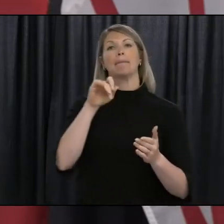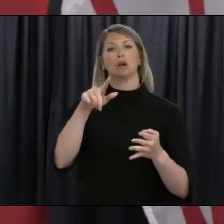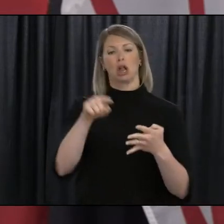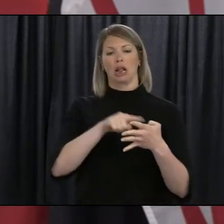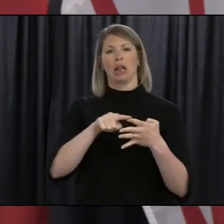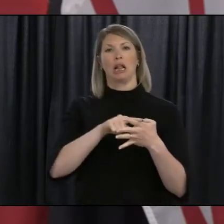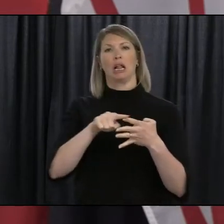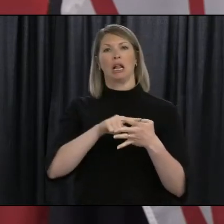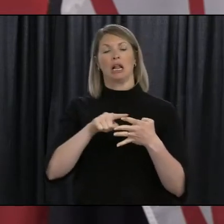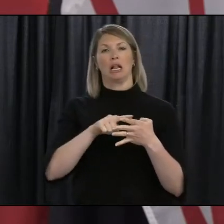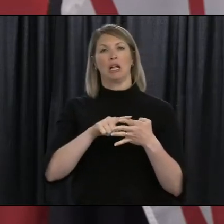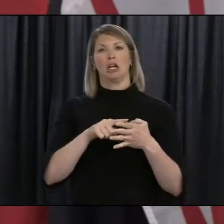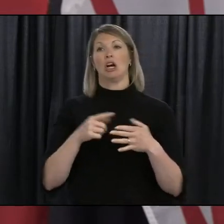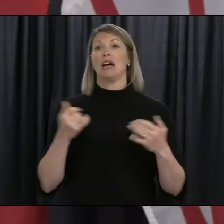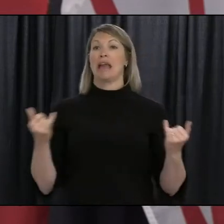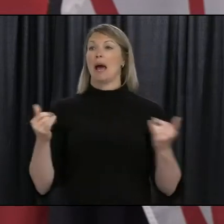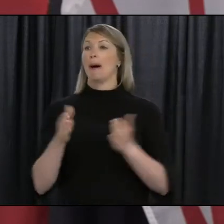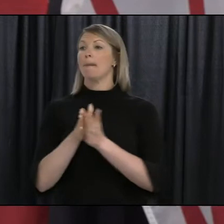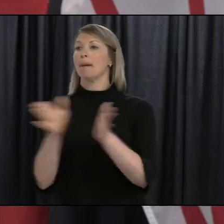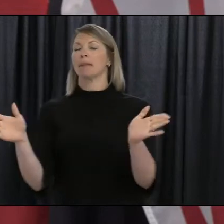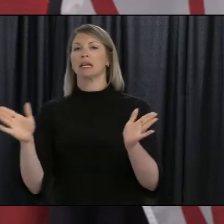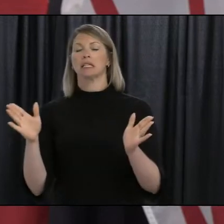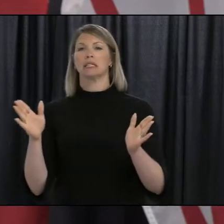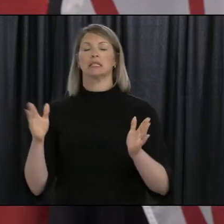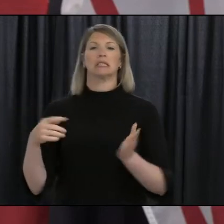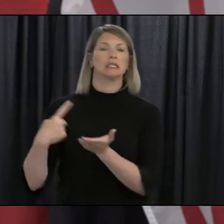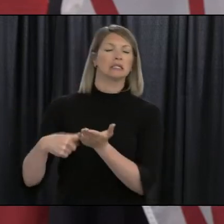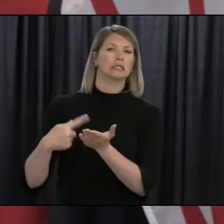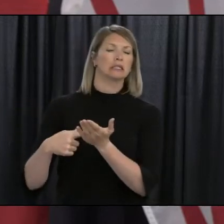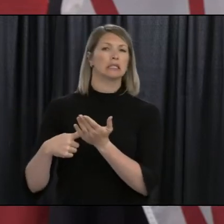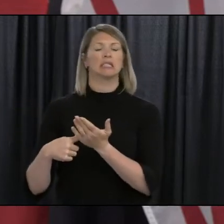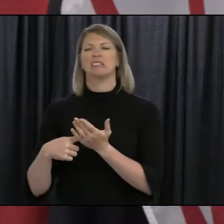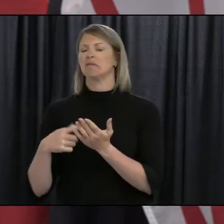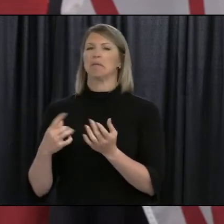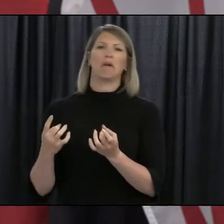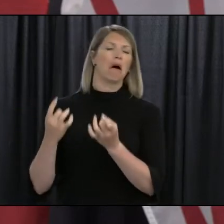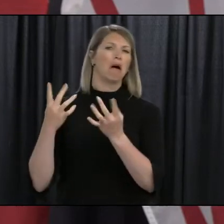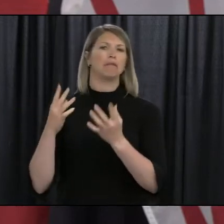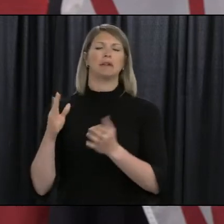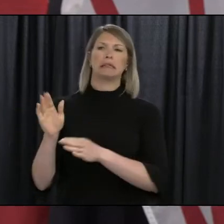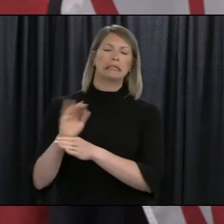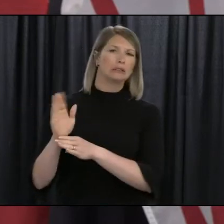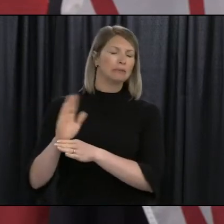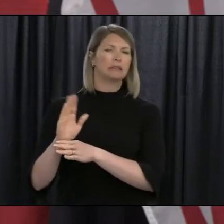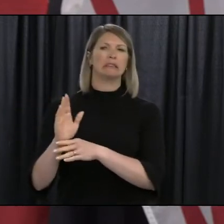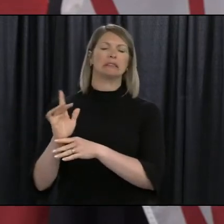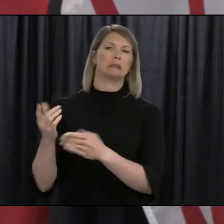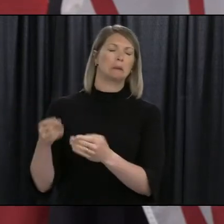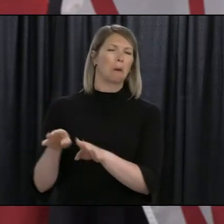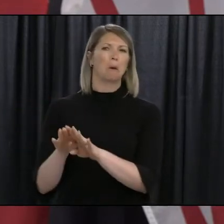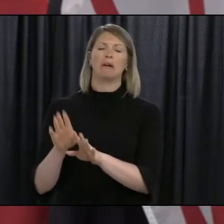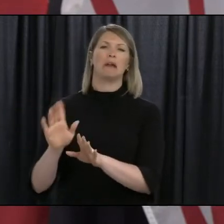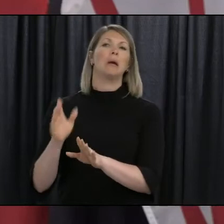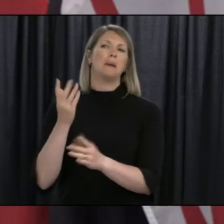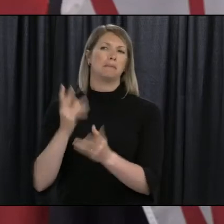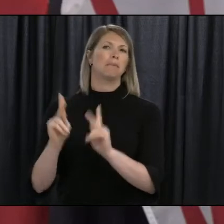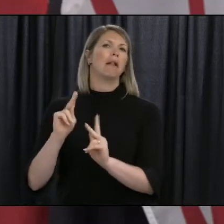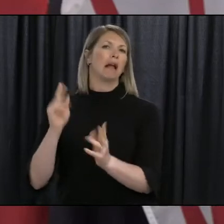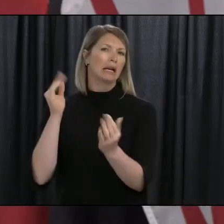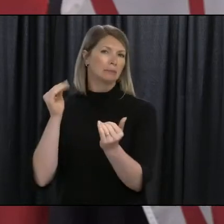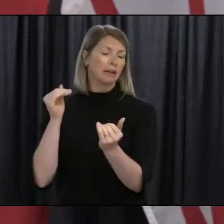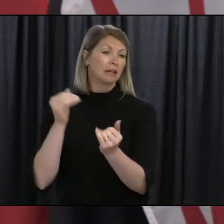doom and gloom in the public conversation about the finances of the province. And we were heading for a budget that,